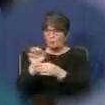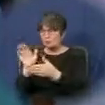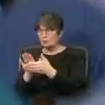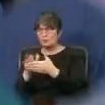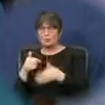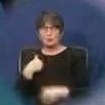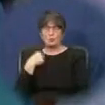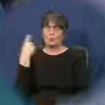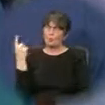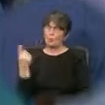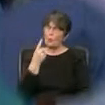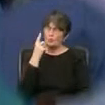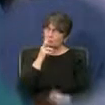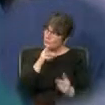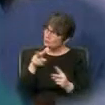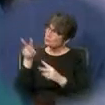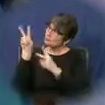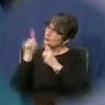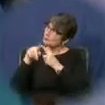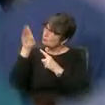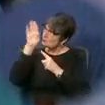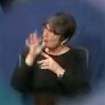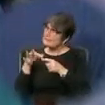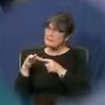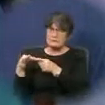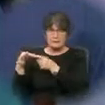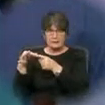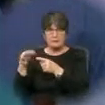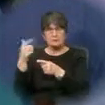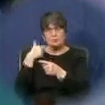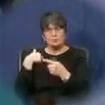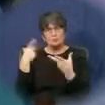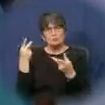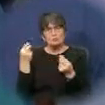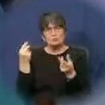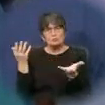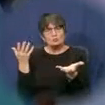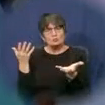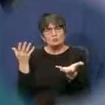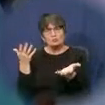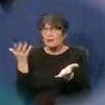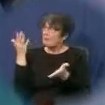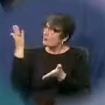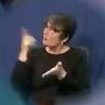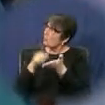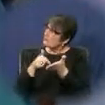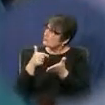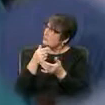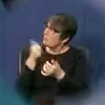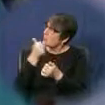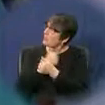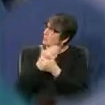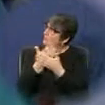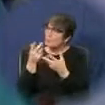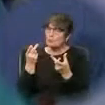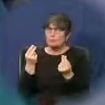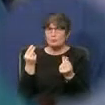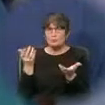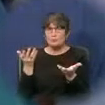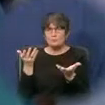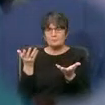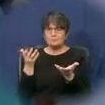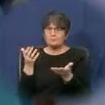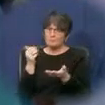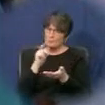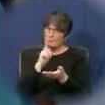always looking to the Lord to guide us and direct us. What's the most loving thing to do? And what is that which is the